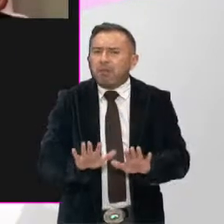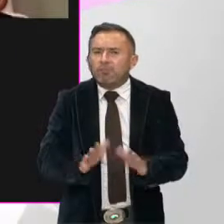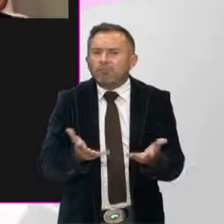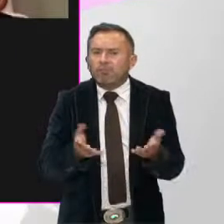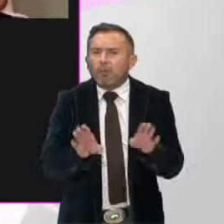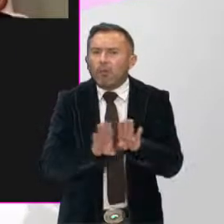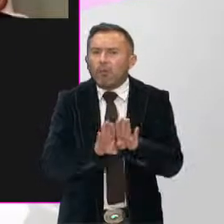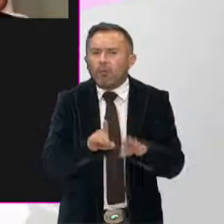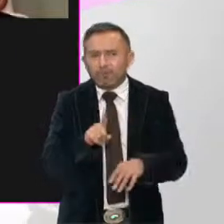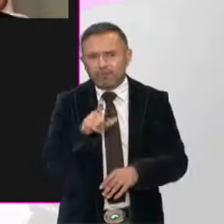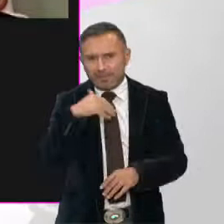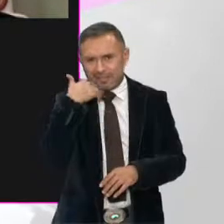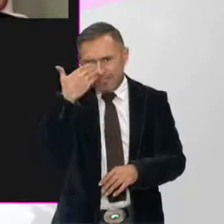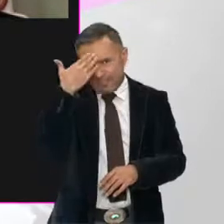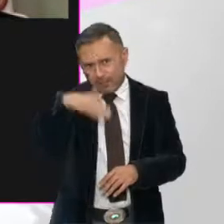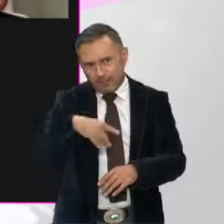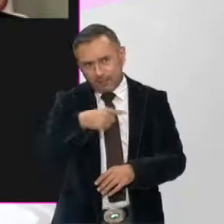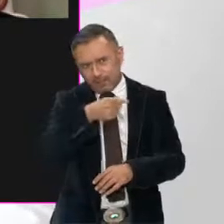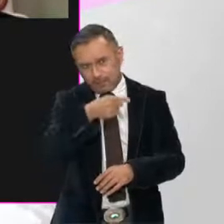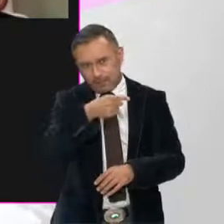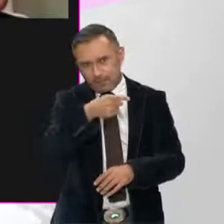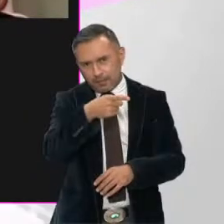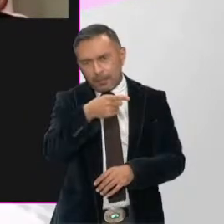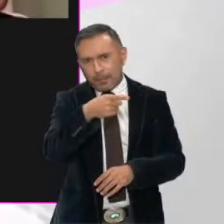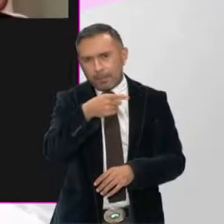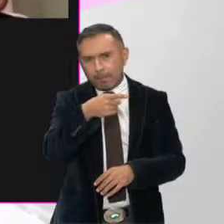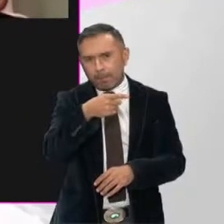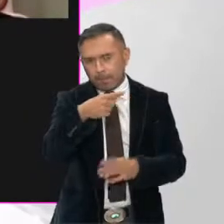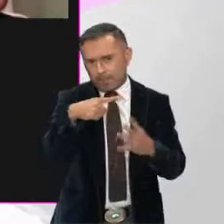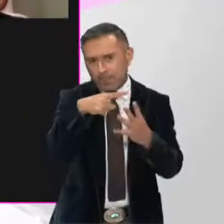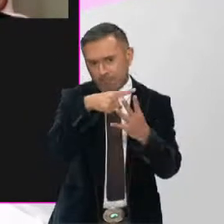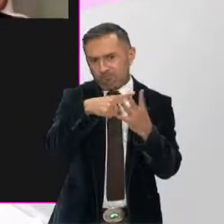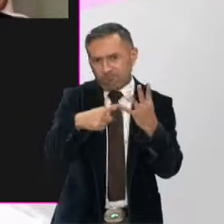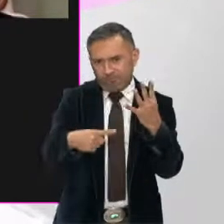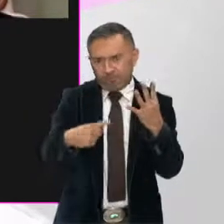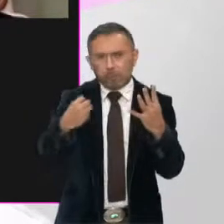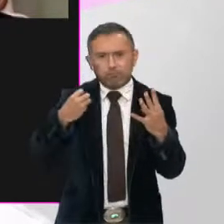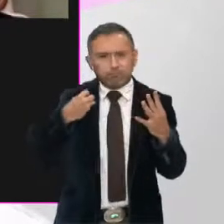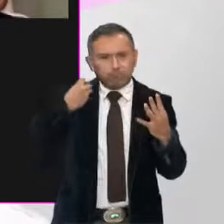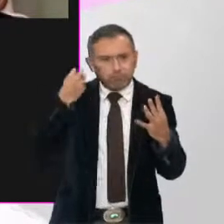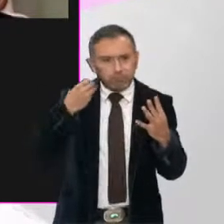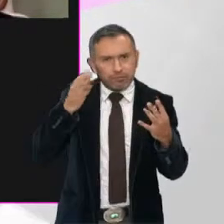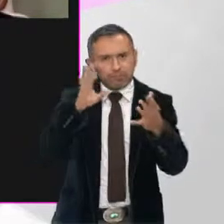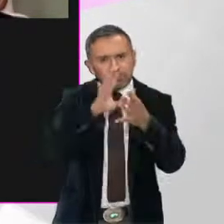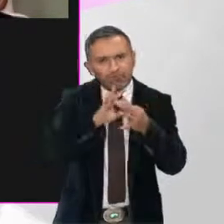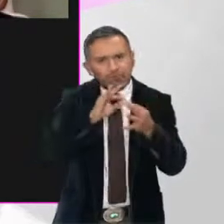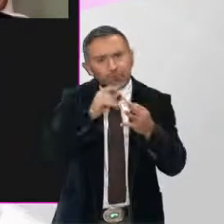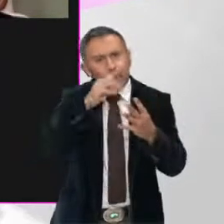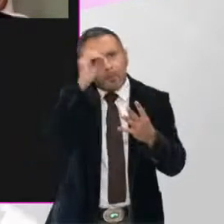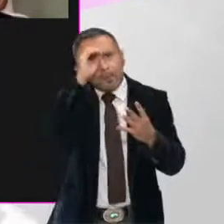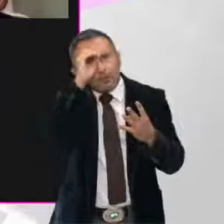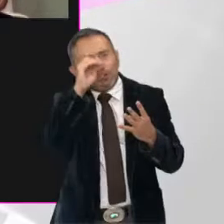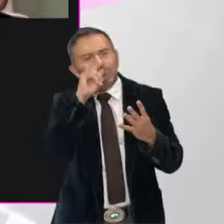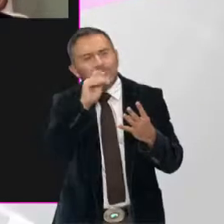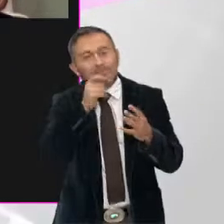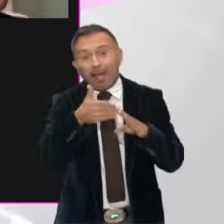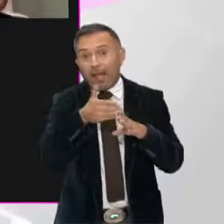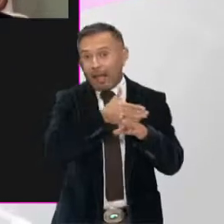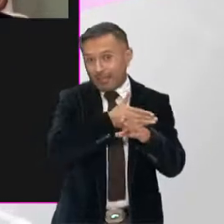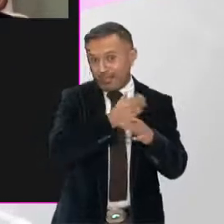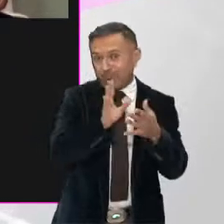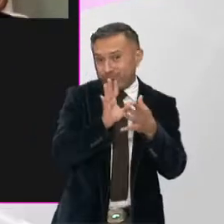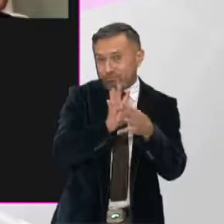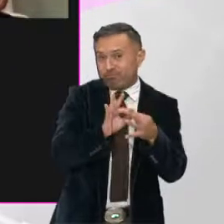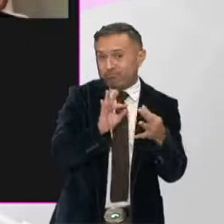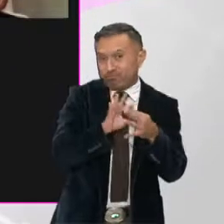or peacefully? So yes, it would be very interesting to hear about the opinion from all the